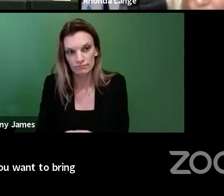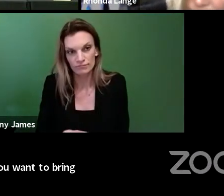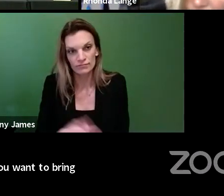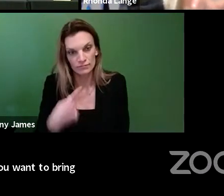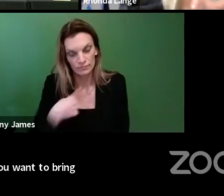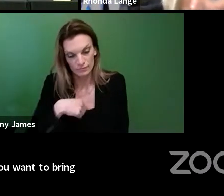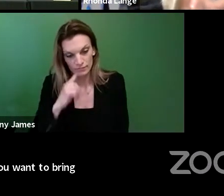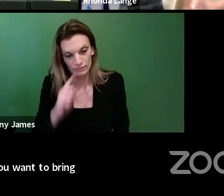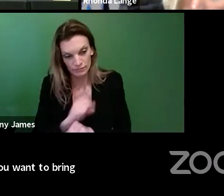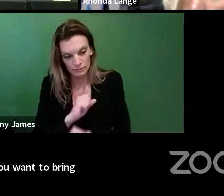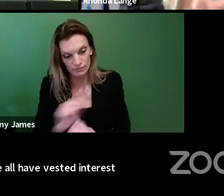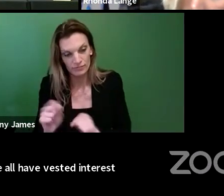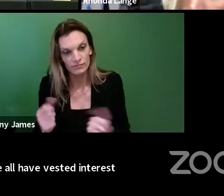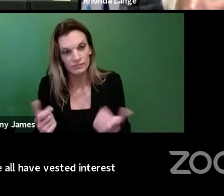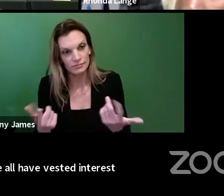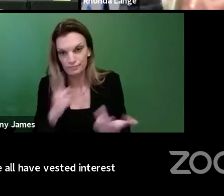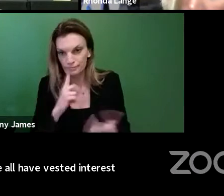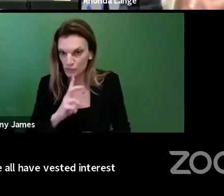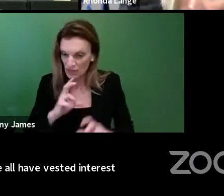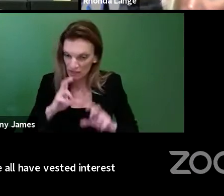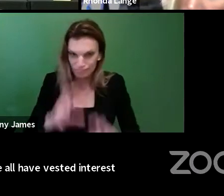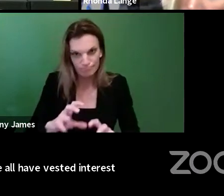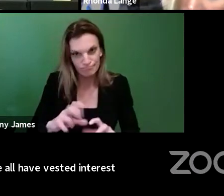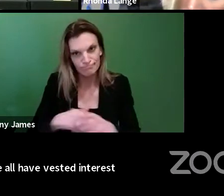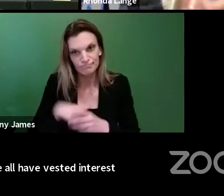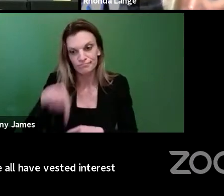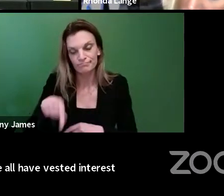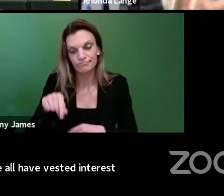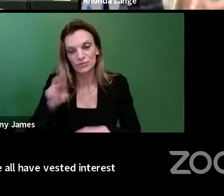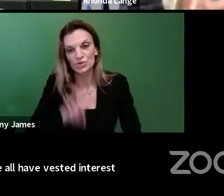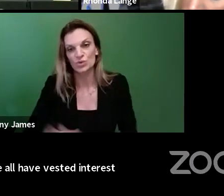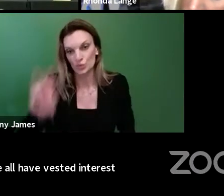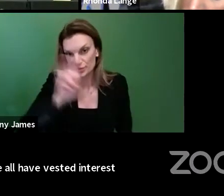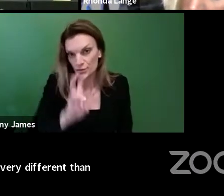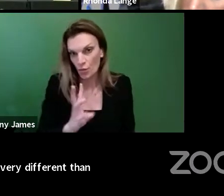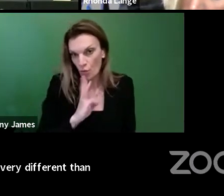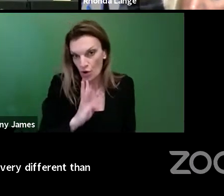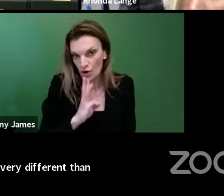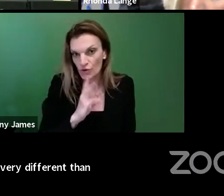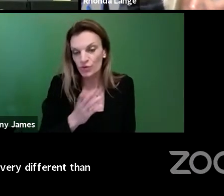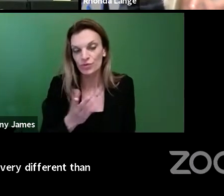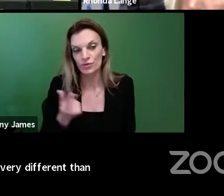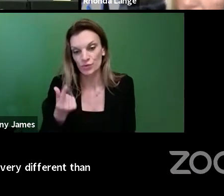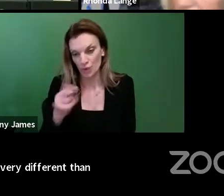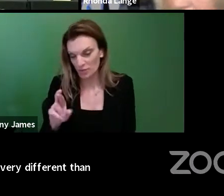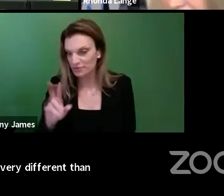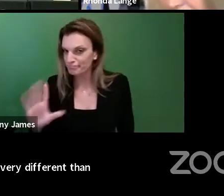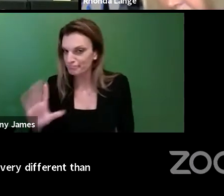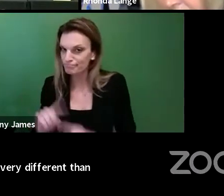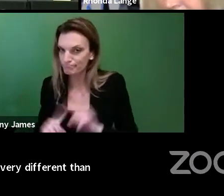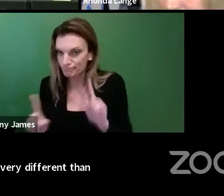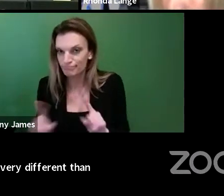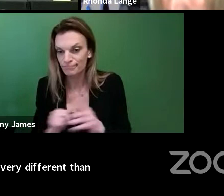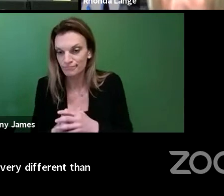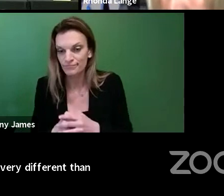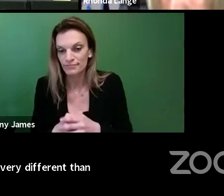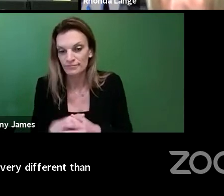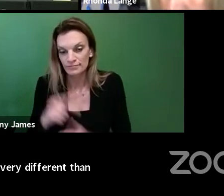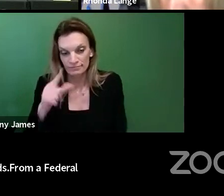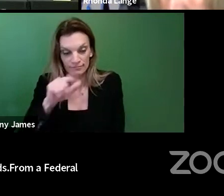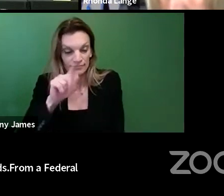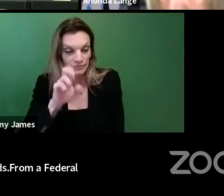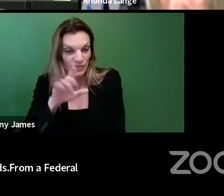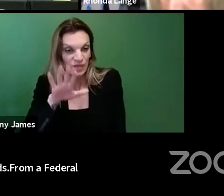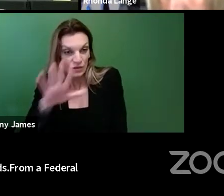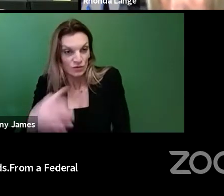tourism, the water, which is very different than what happens in Grand Rapids. From a federal level, I think the lakeshore